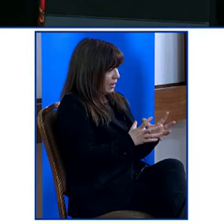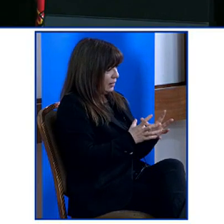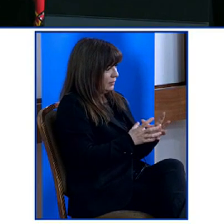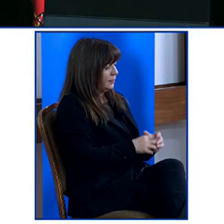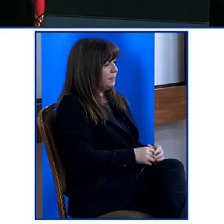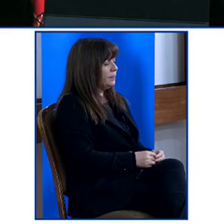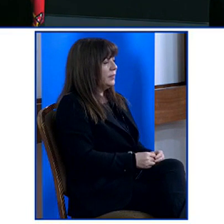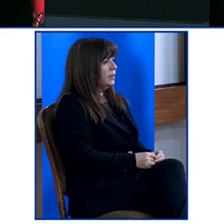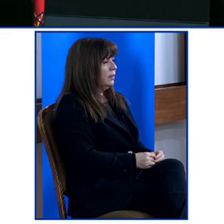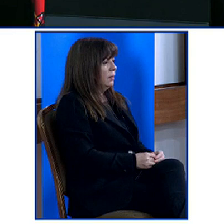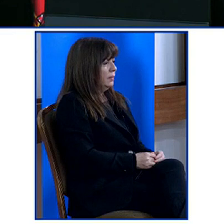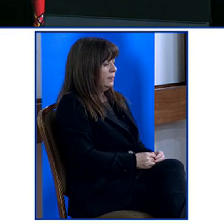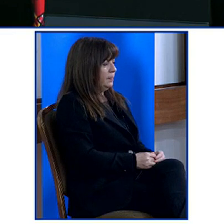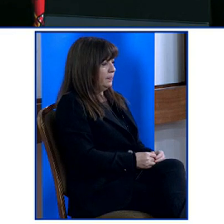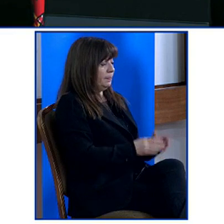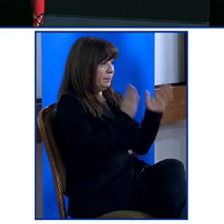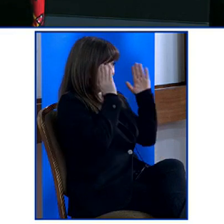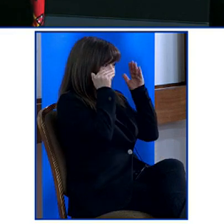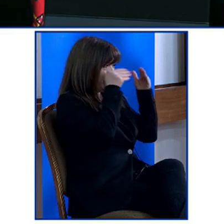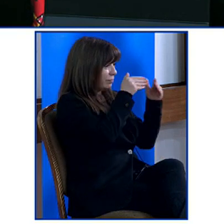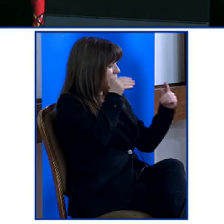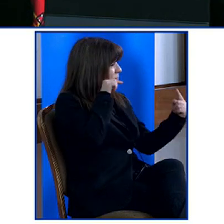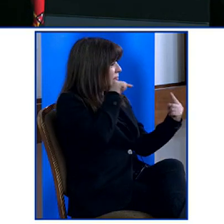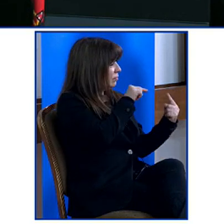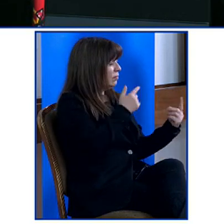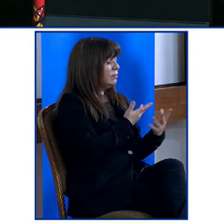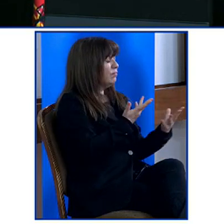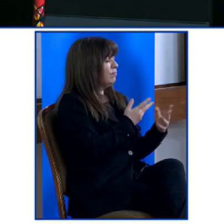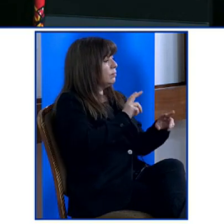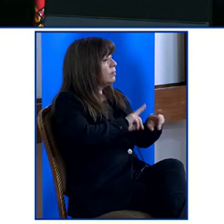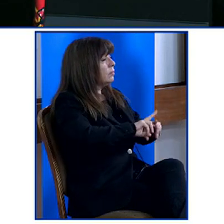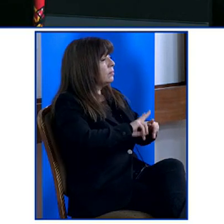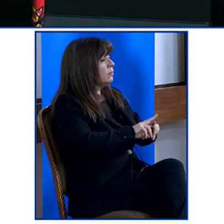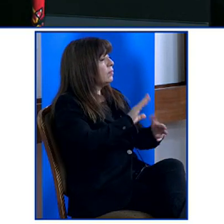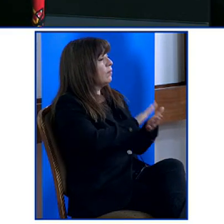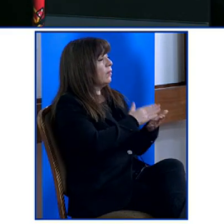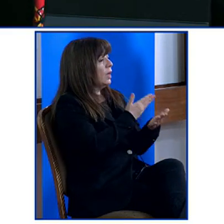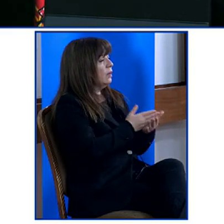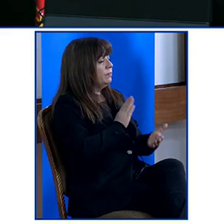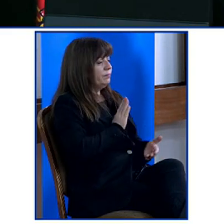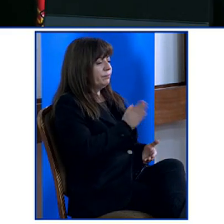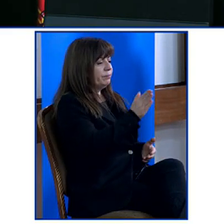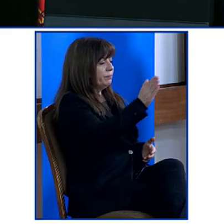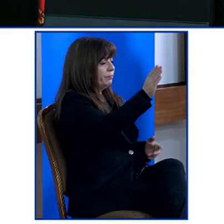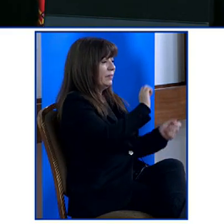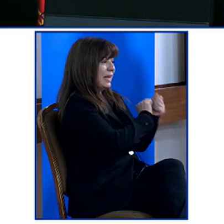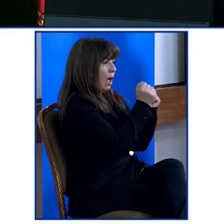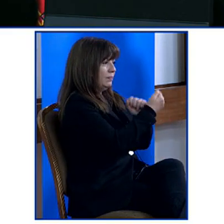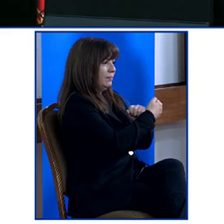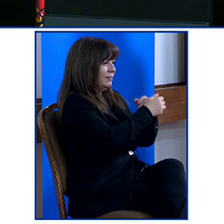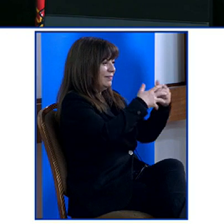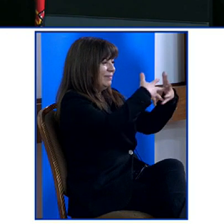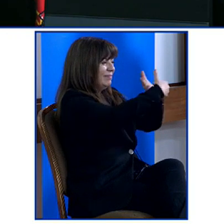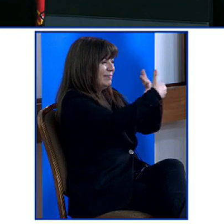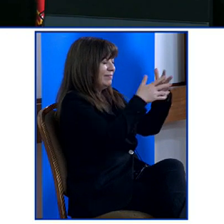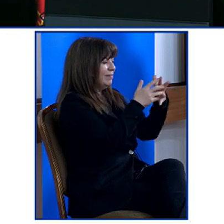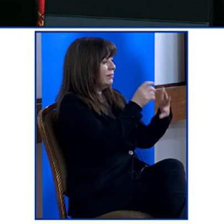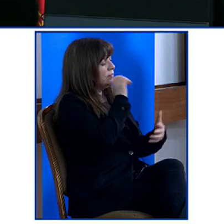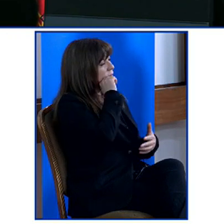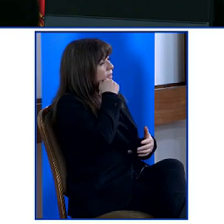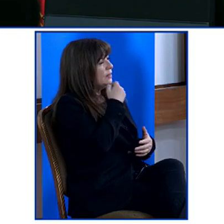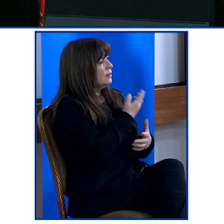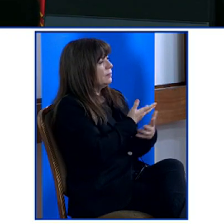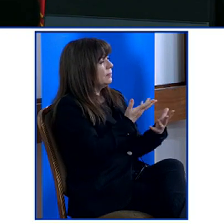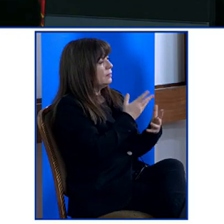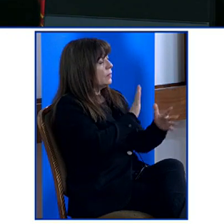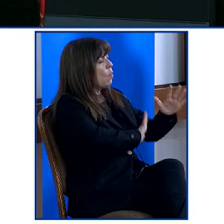We're focused on developing sustainable healthcare. By this, we mean high quality care with the